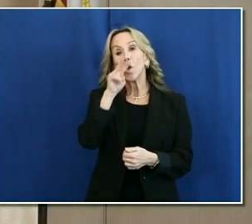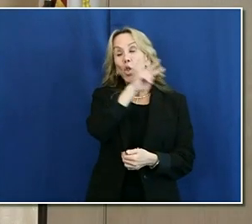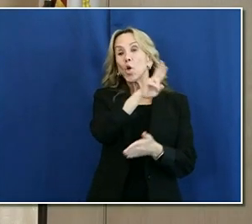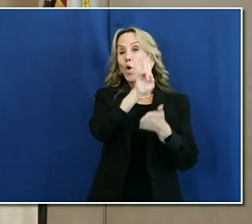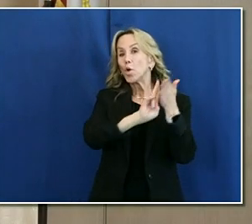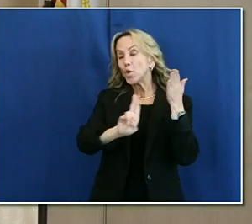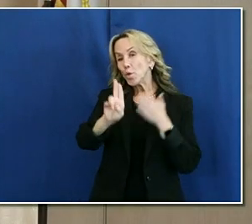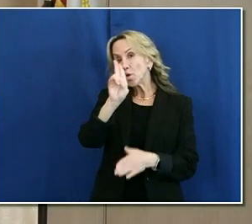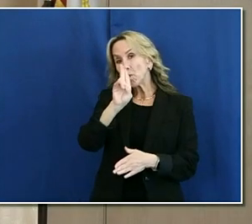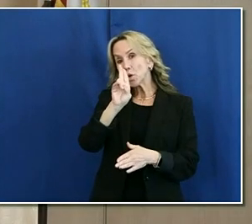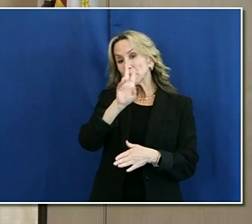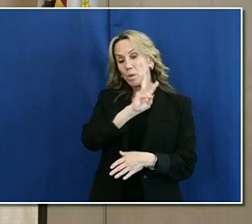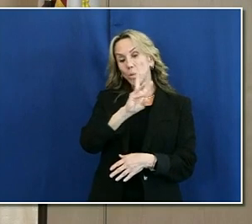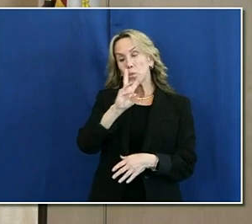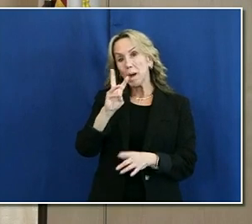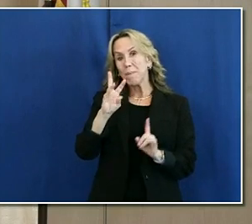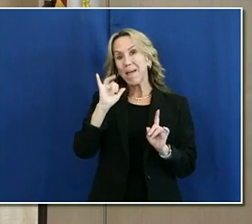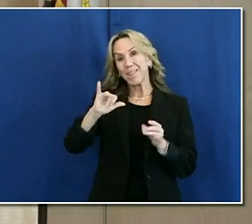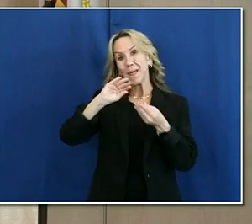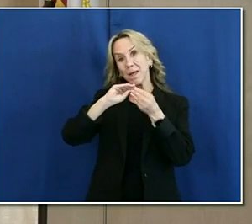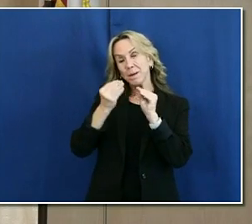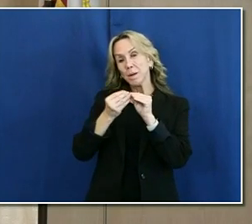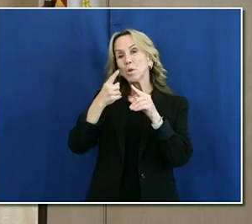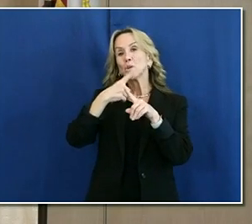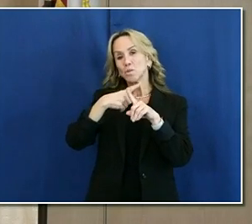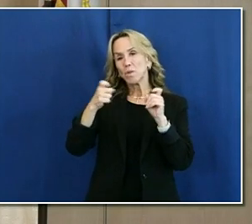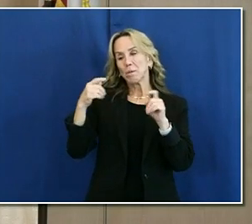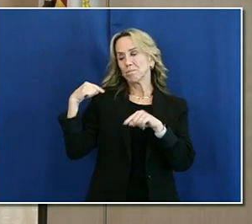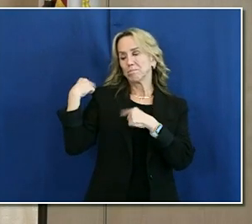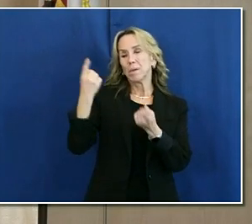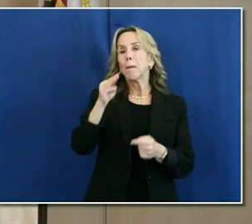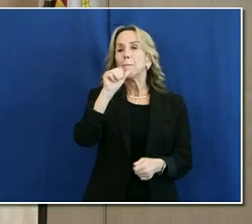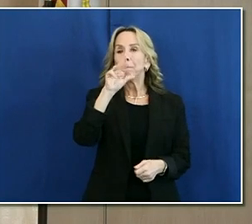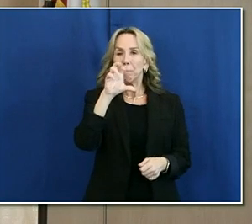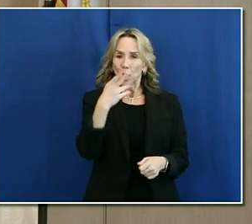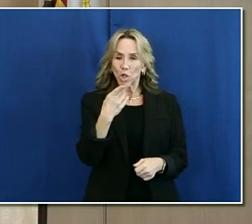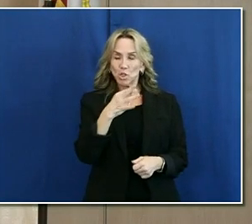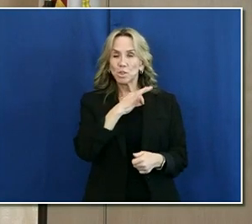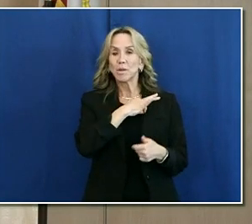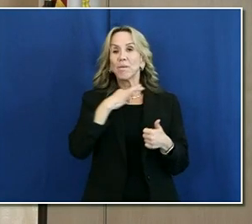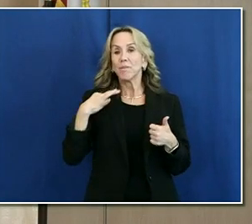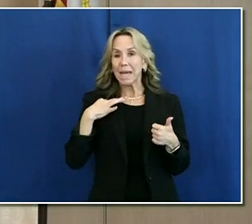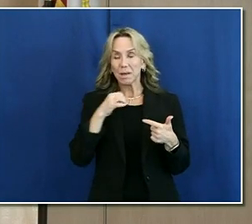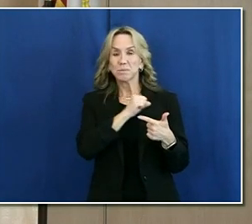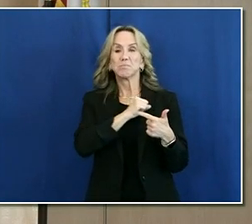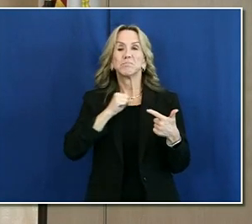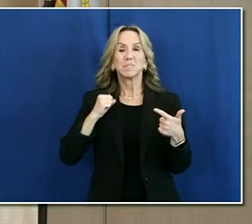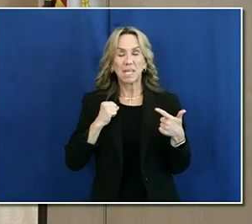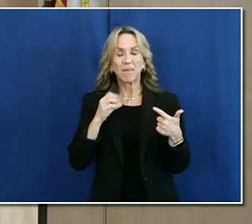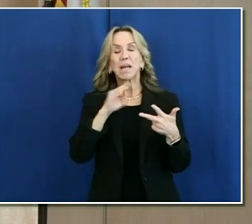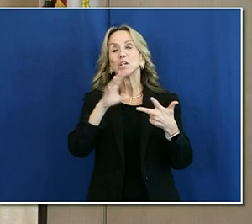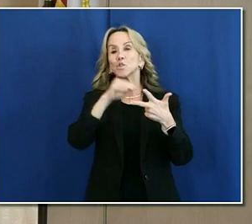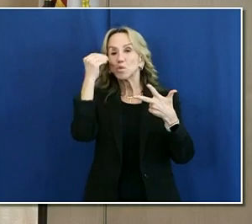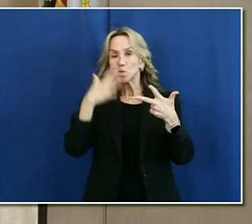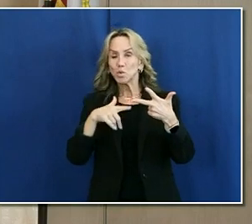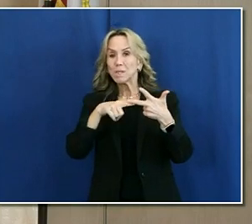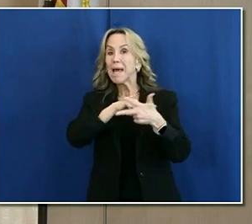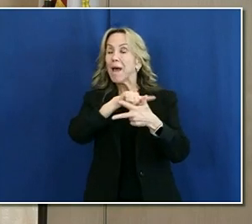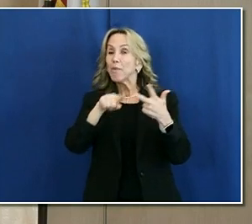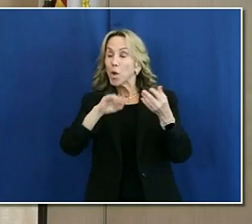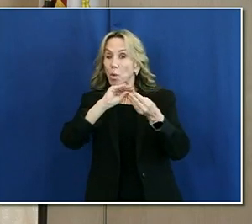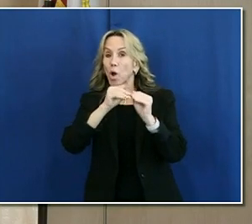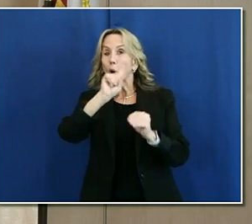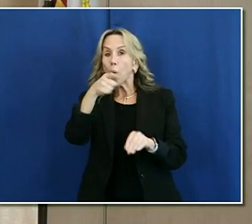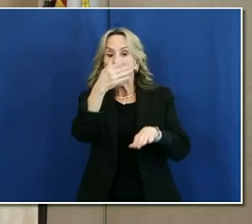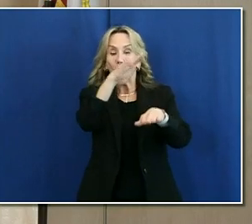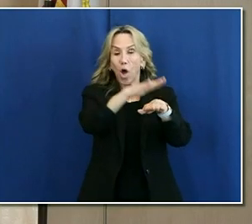through March, and that includes faculty, staff, and students, and that includes only those who have had on-campus contact. So the number